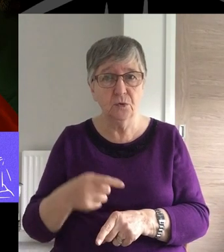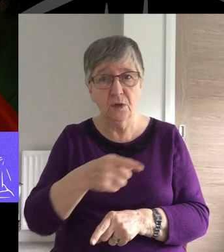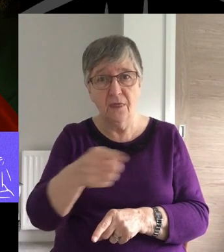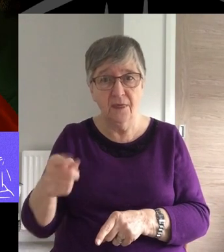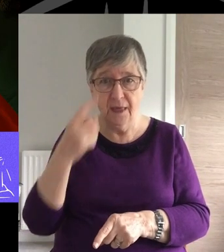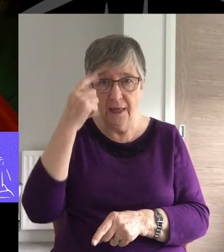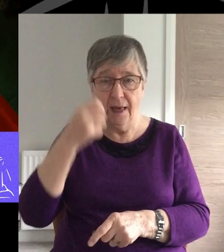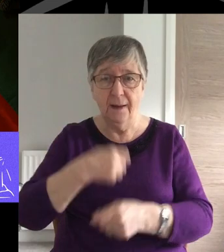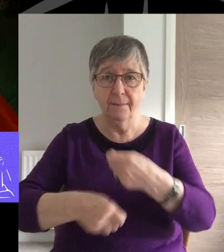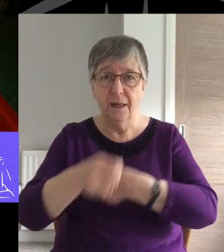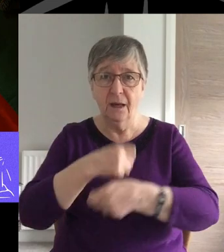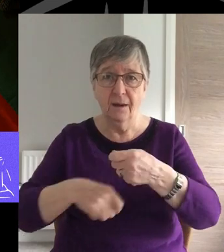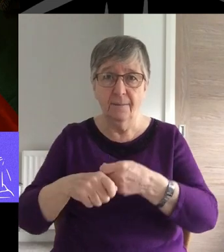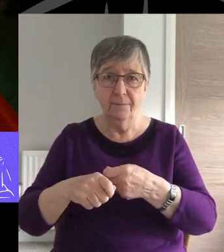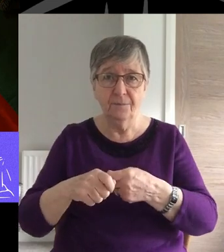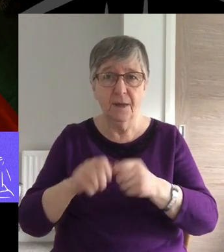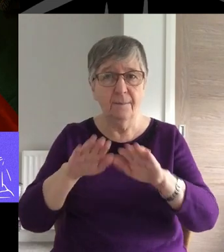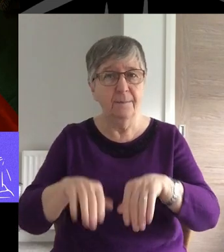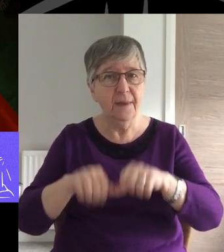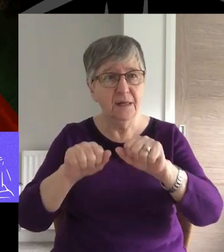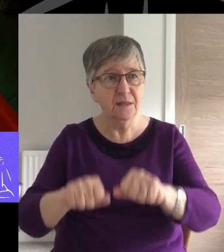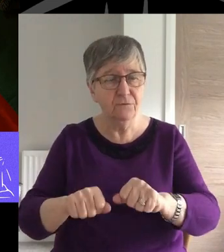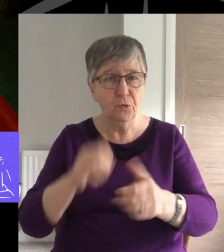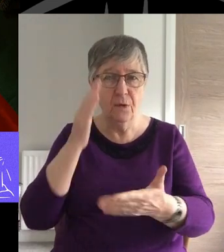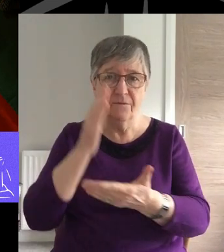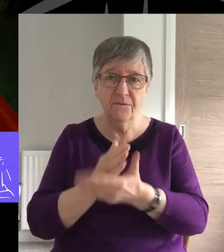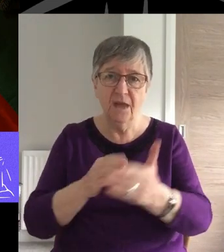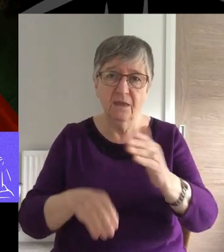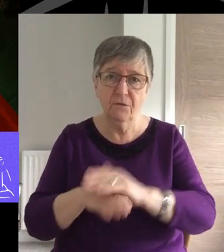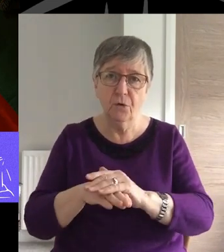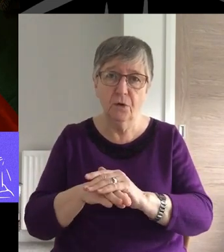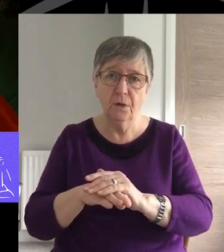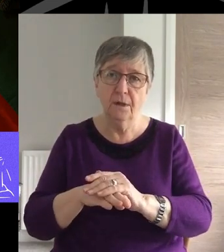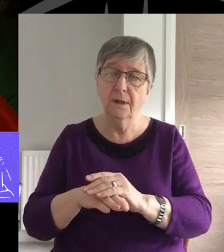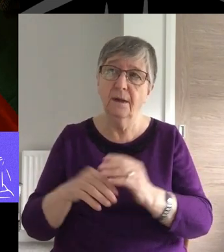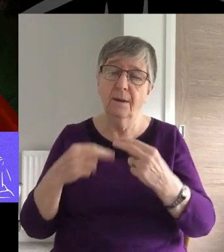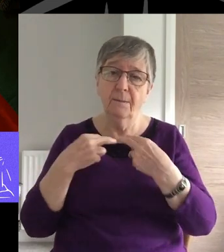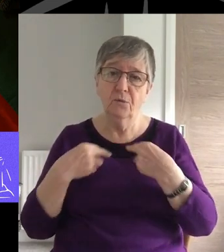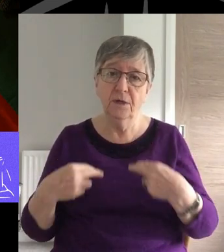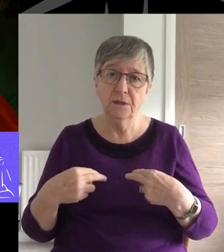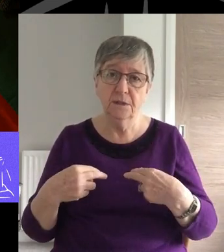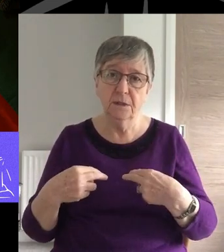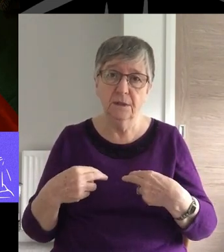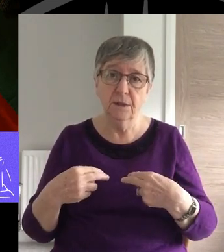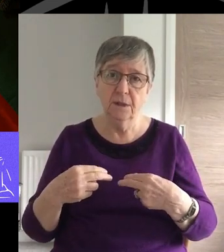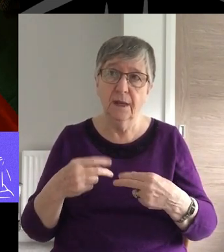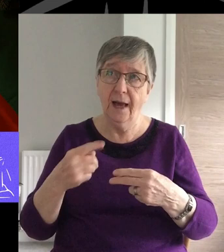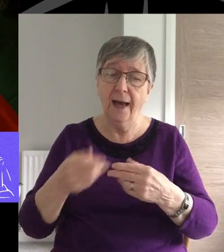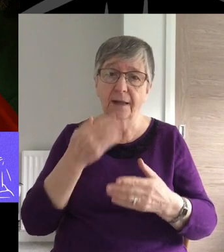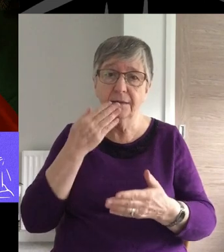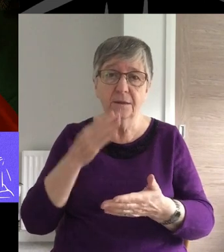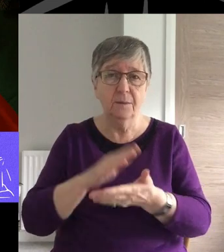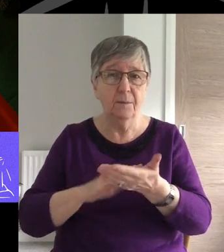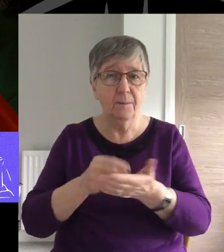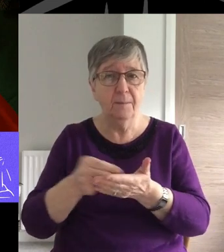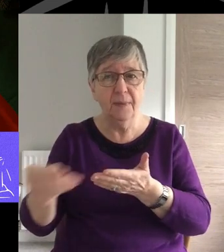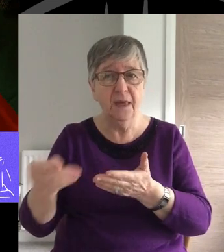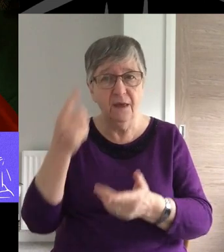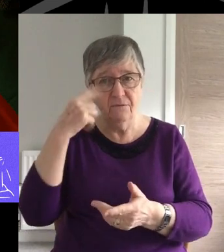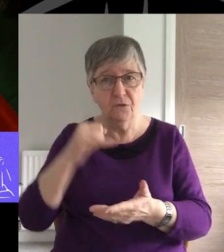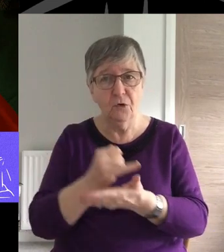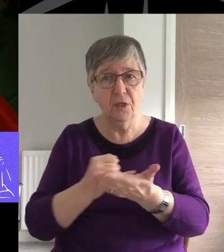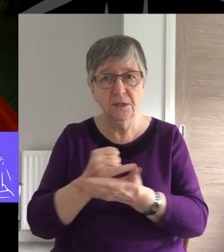might become a merciful and faithful high priest in service to God, and that he might make atonement for the sins of the